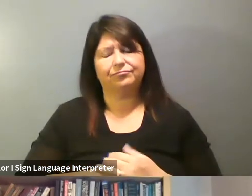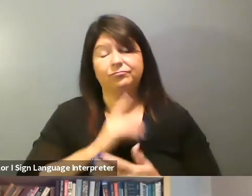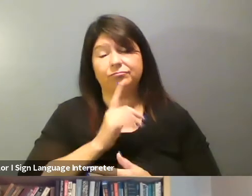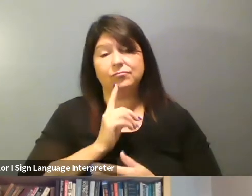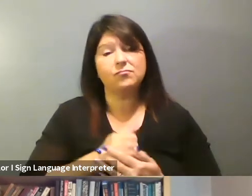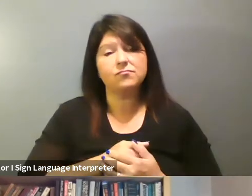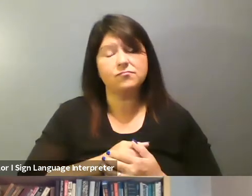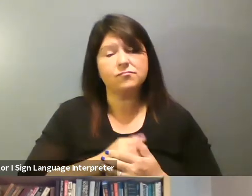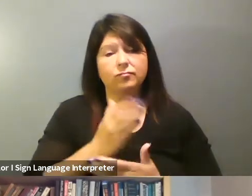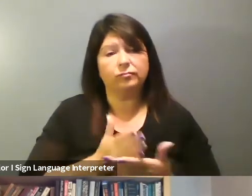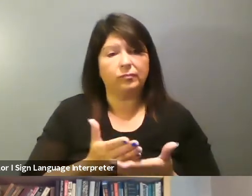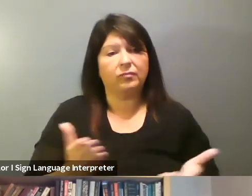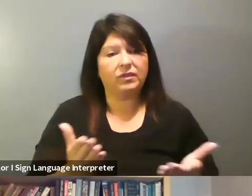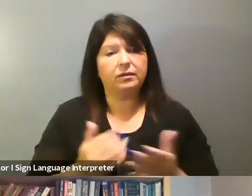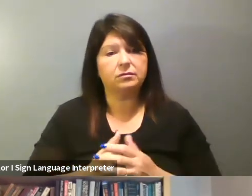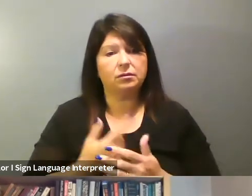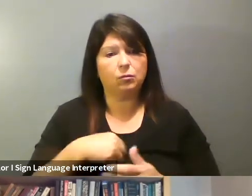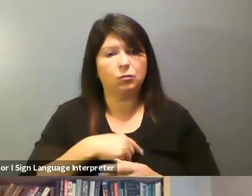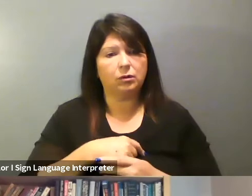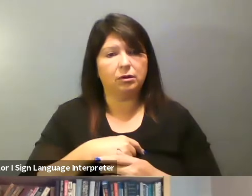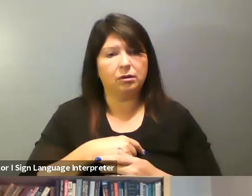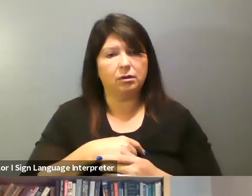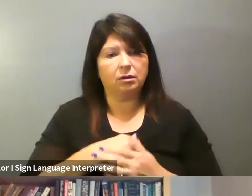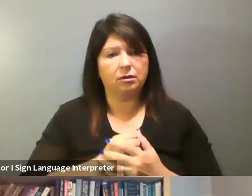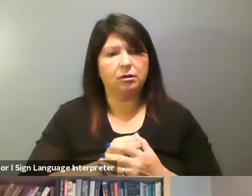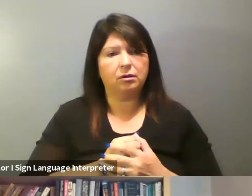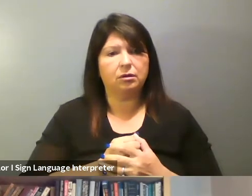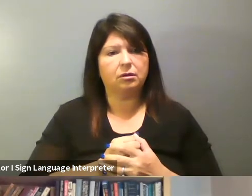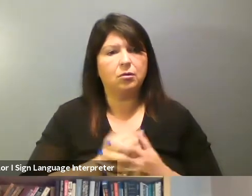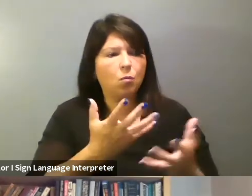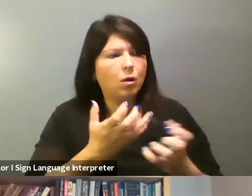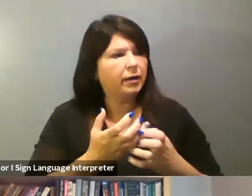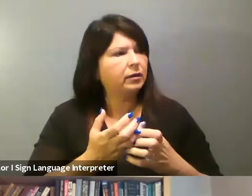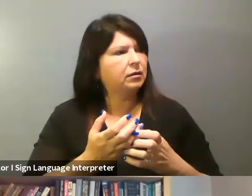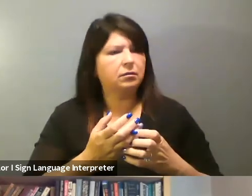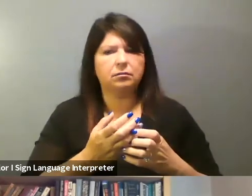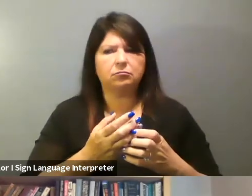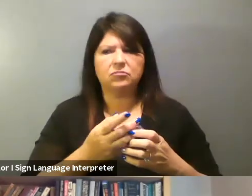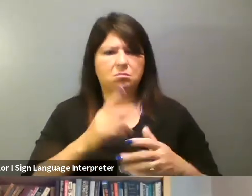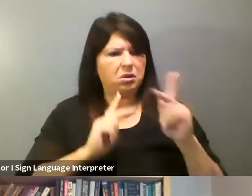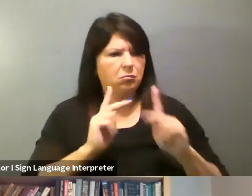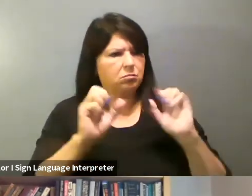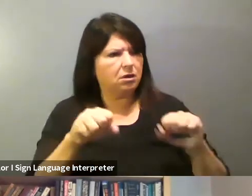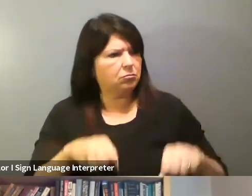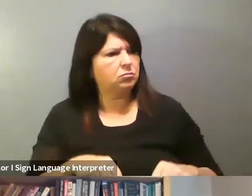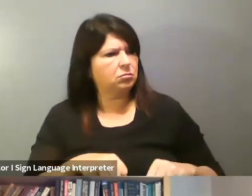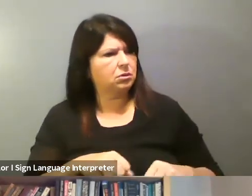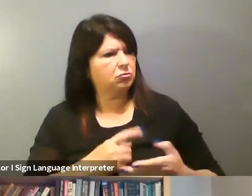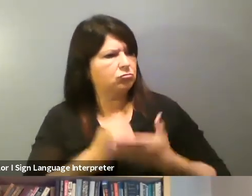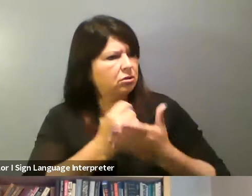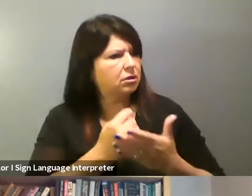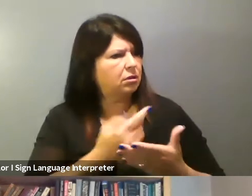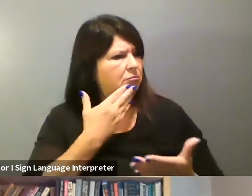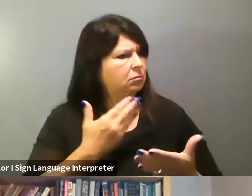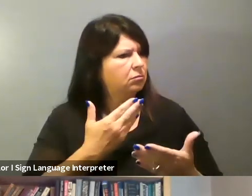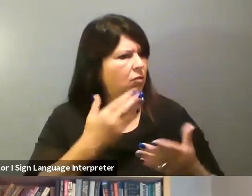for, like the ability to see your chart, the ability to be treated like a human being. That was